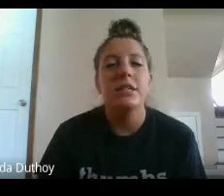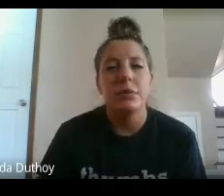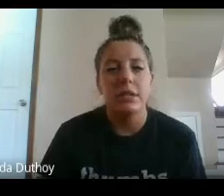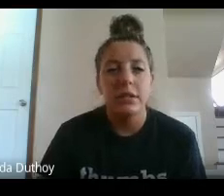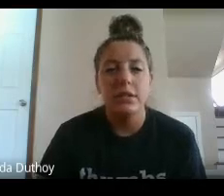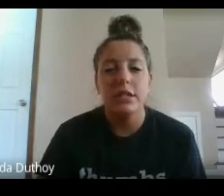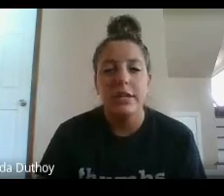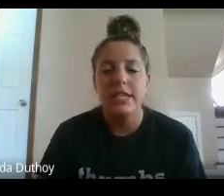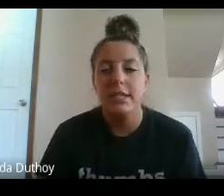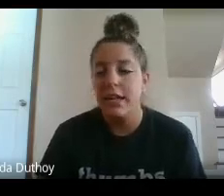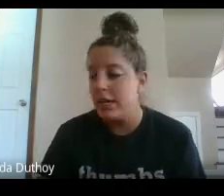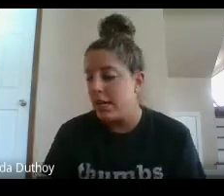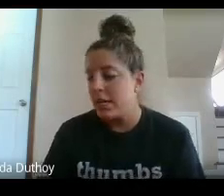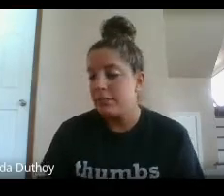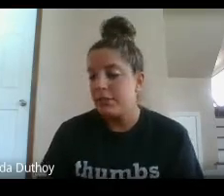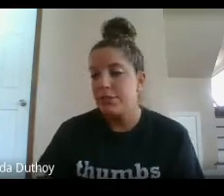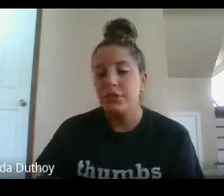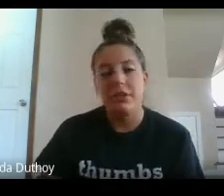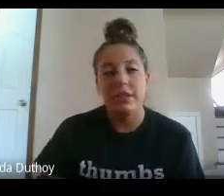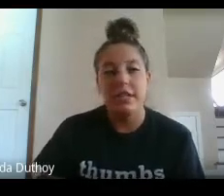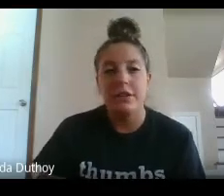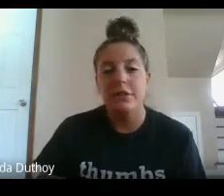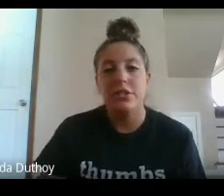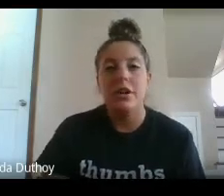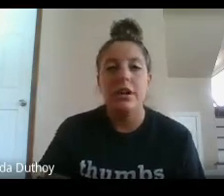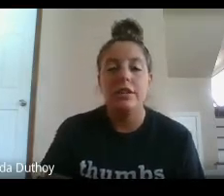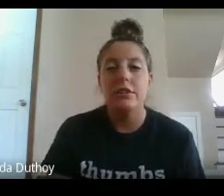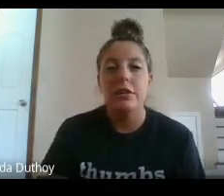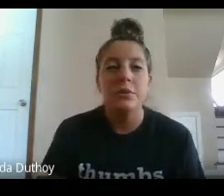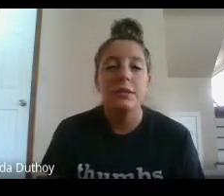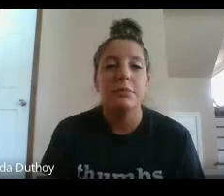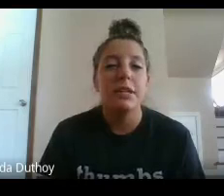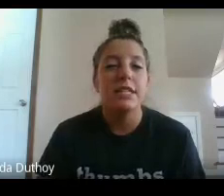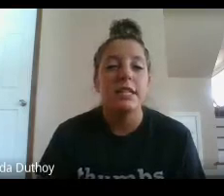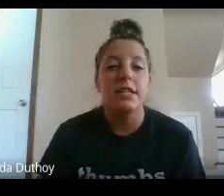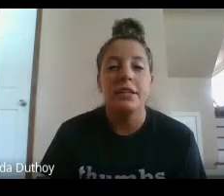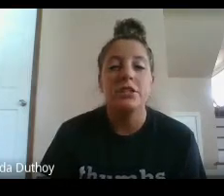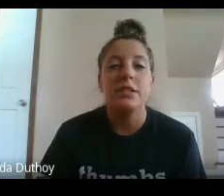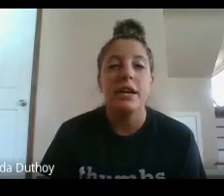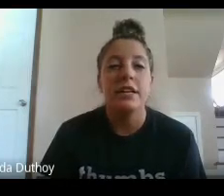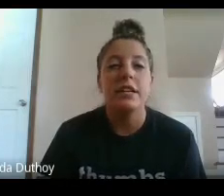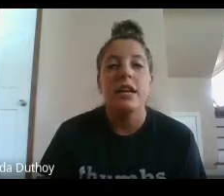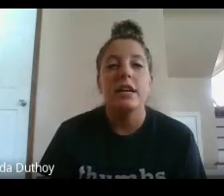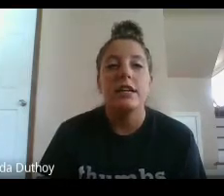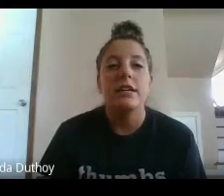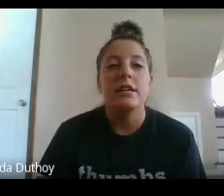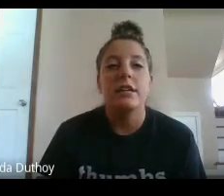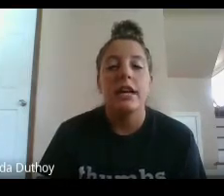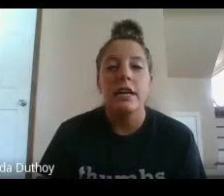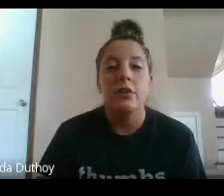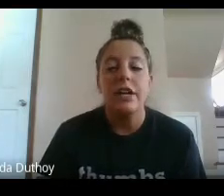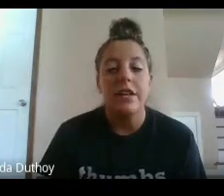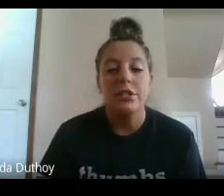places. So we're going to continue that today. You should be filling out the chart in your notes, placing each sign